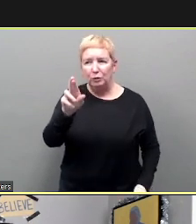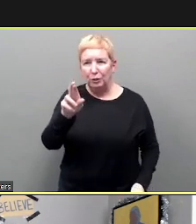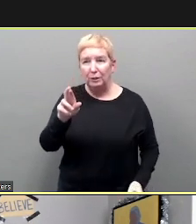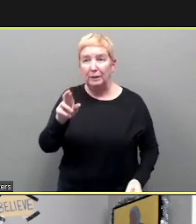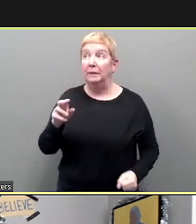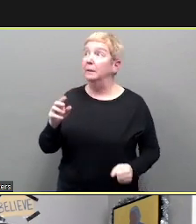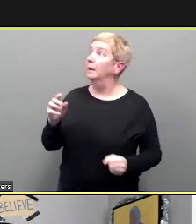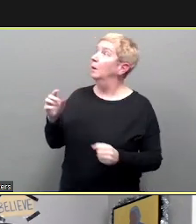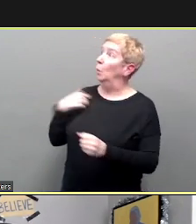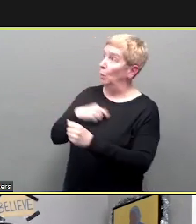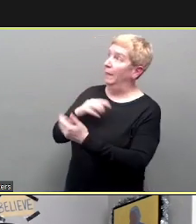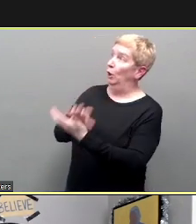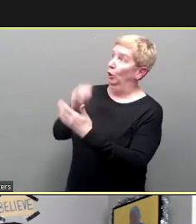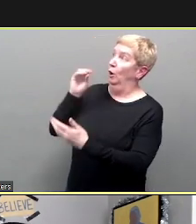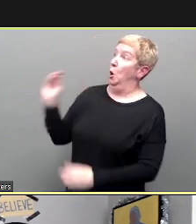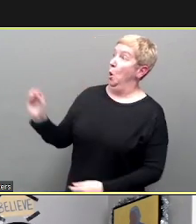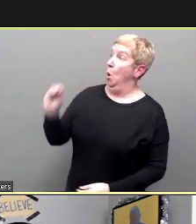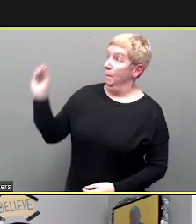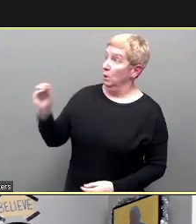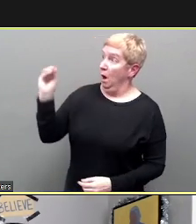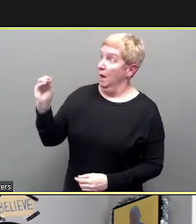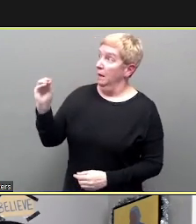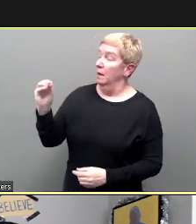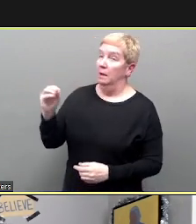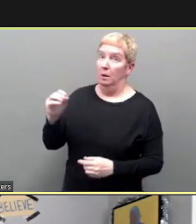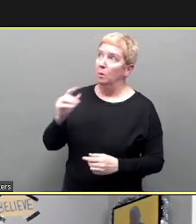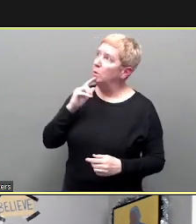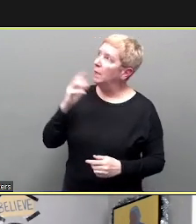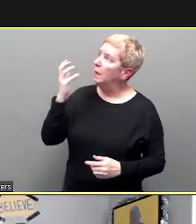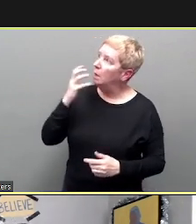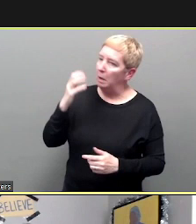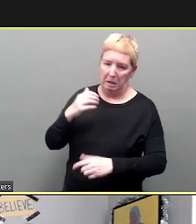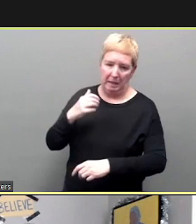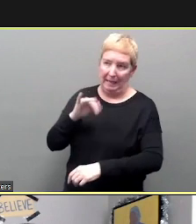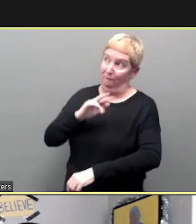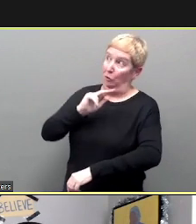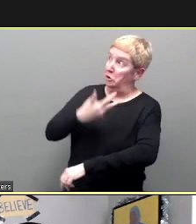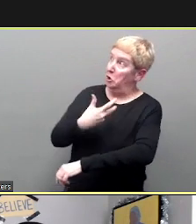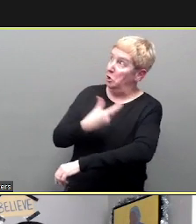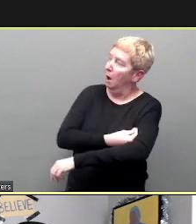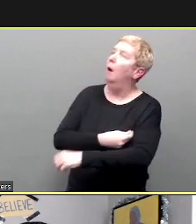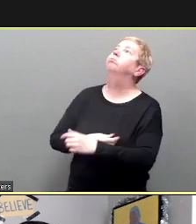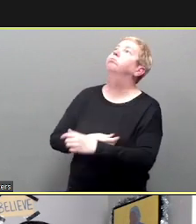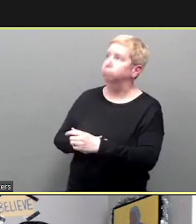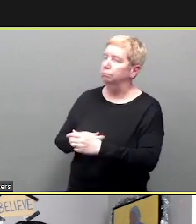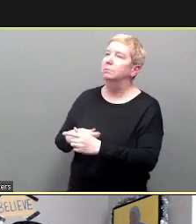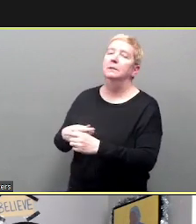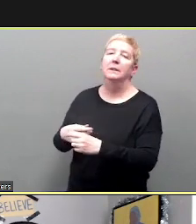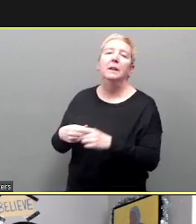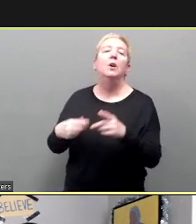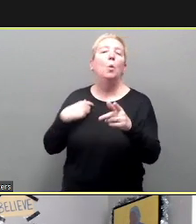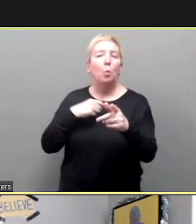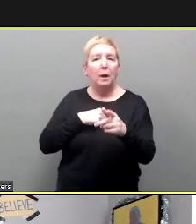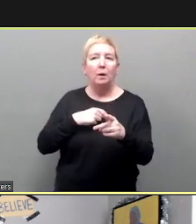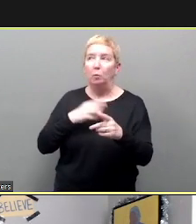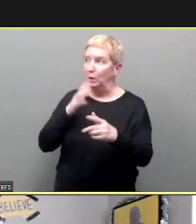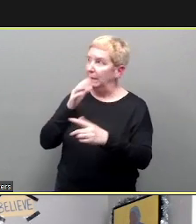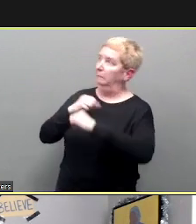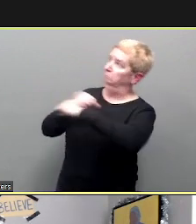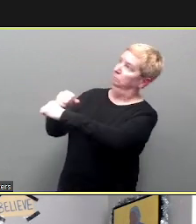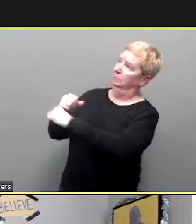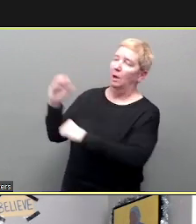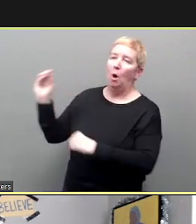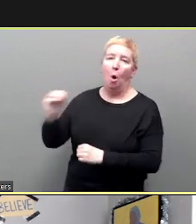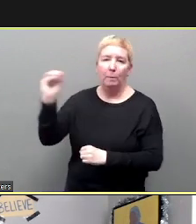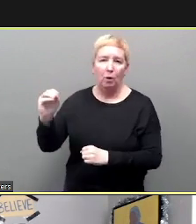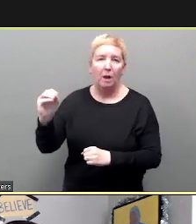with Omicron and other variants is much more effective, we're now calling it up to date. And so we just wanted